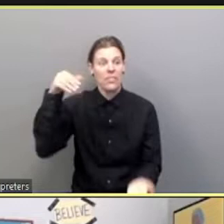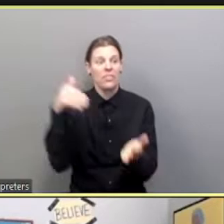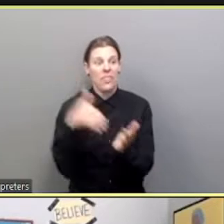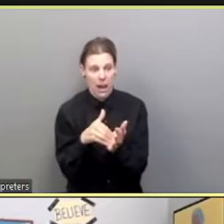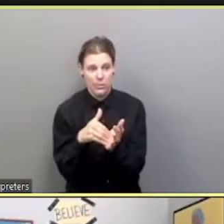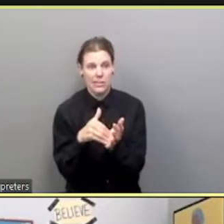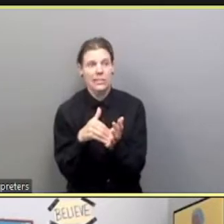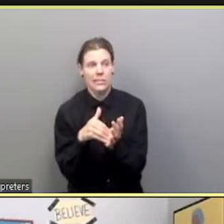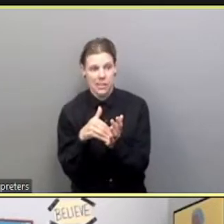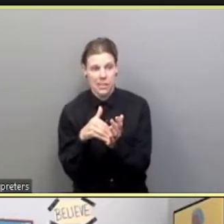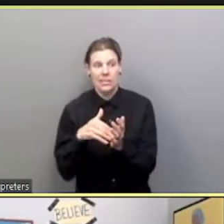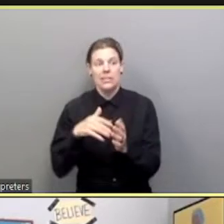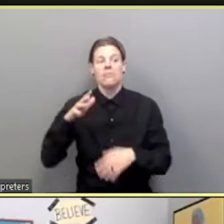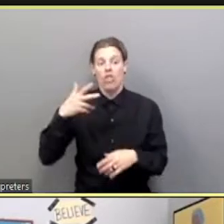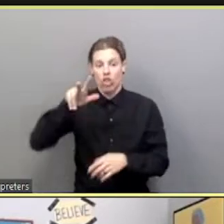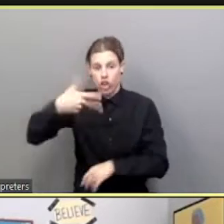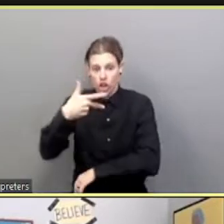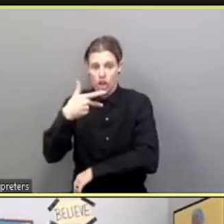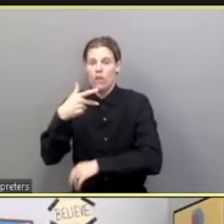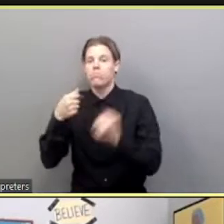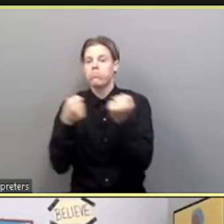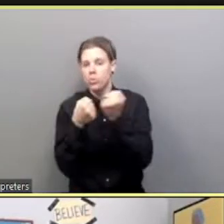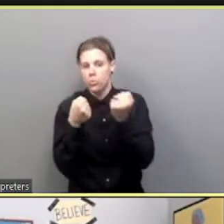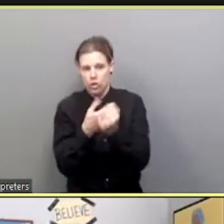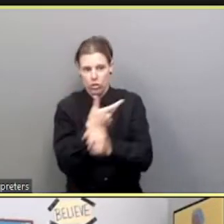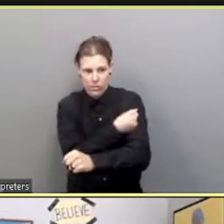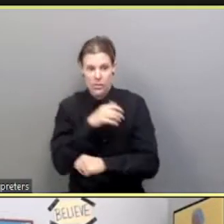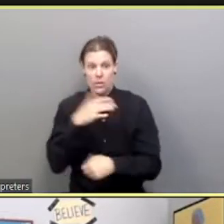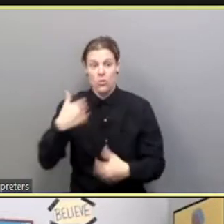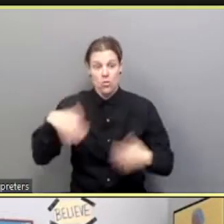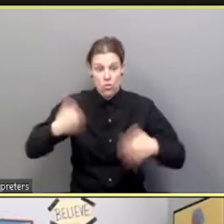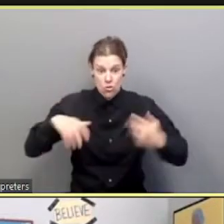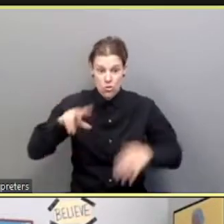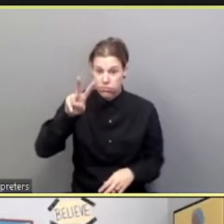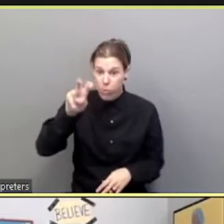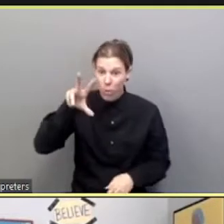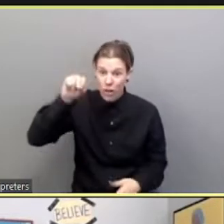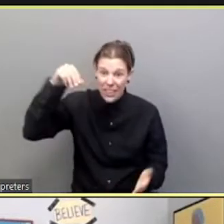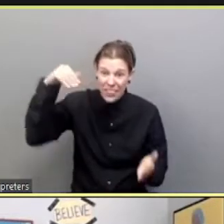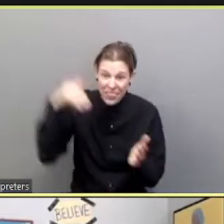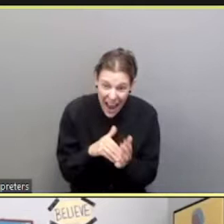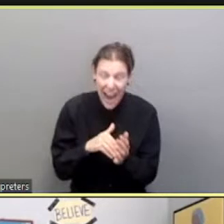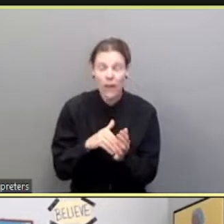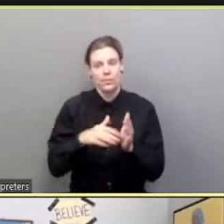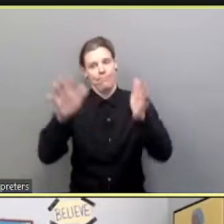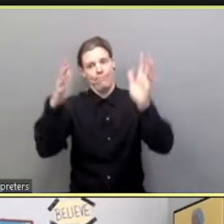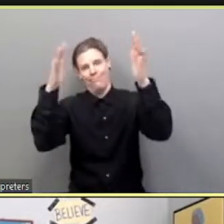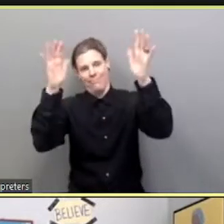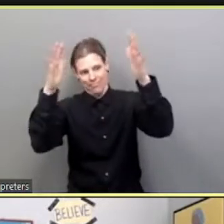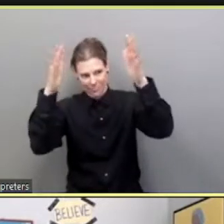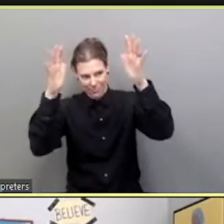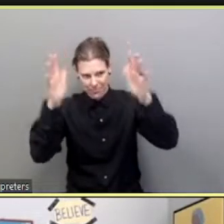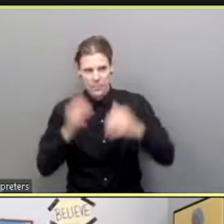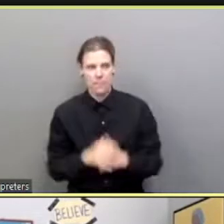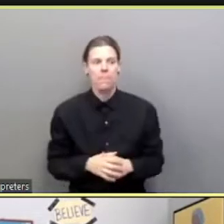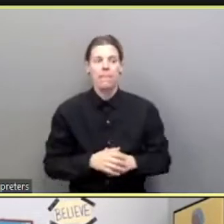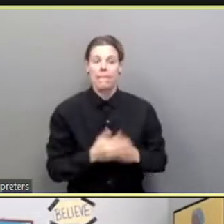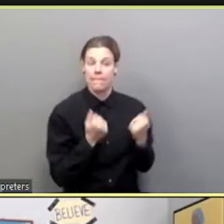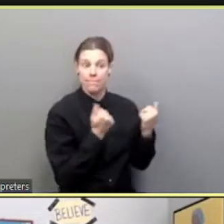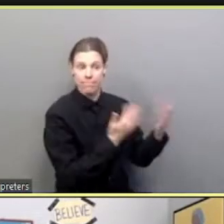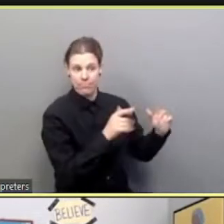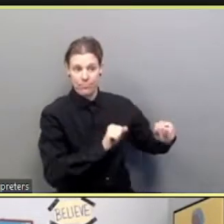good news for New Mexico. Next slide. And thanks to all of you who are going out there and getting